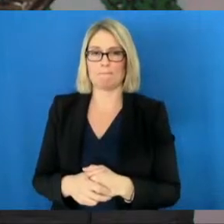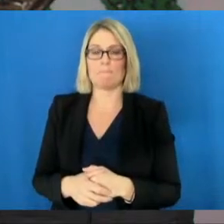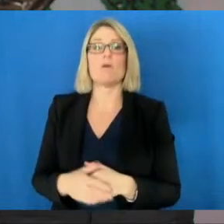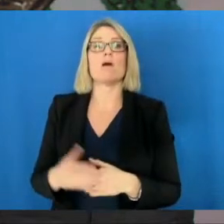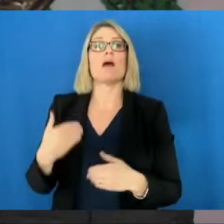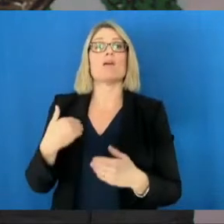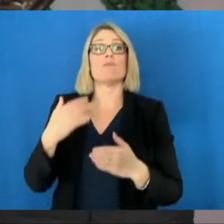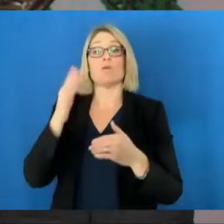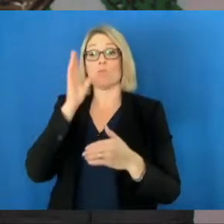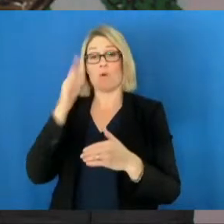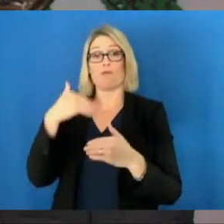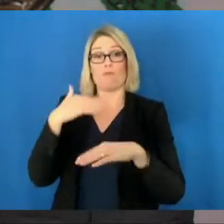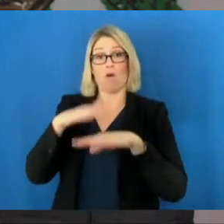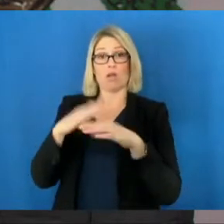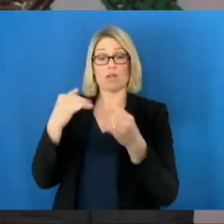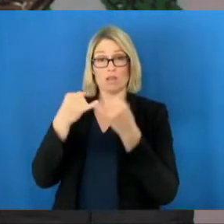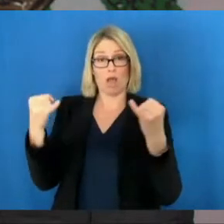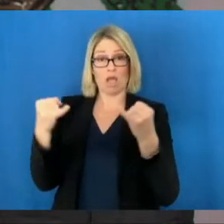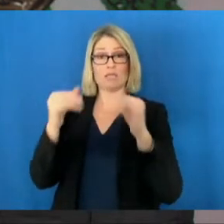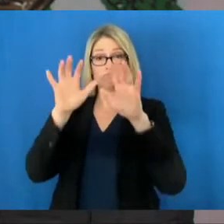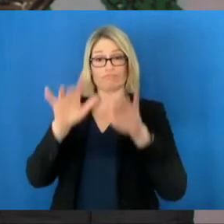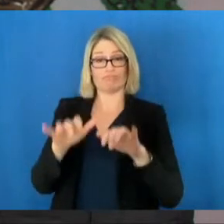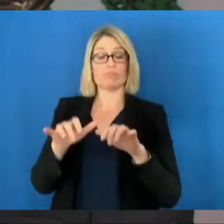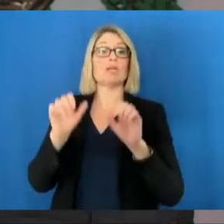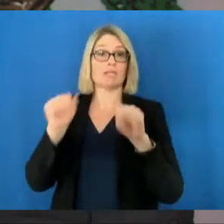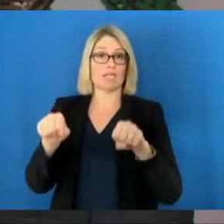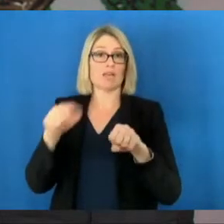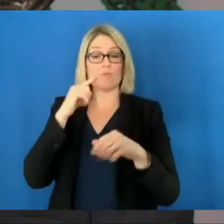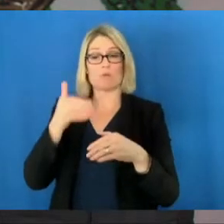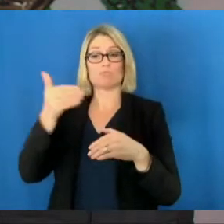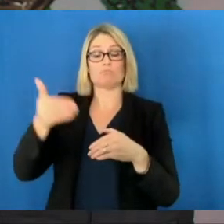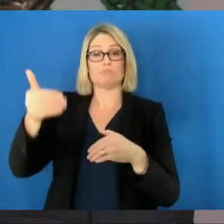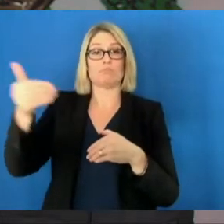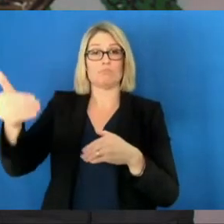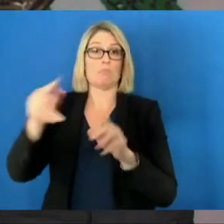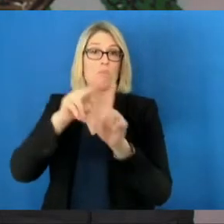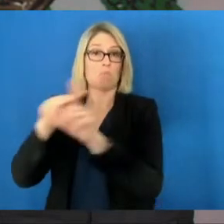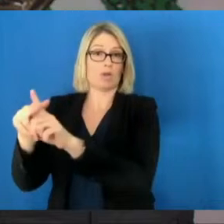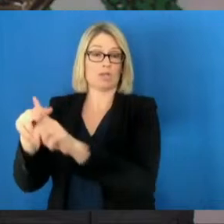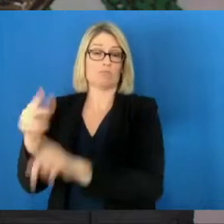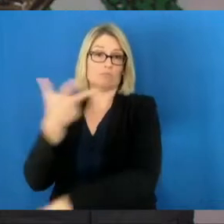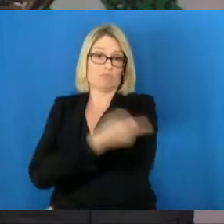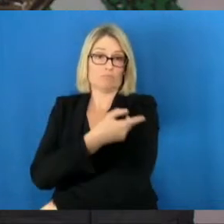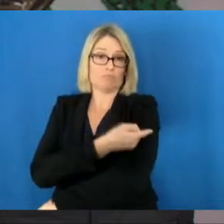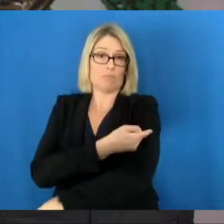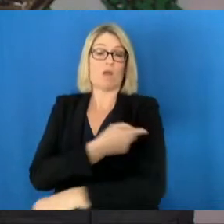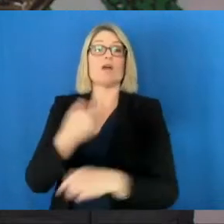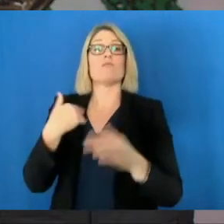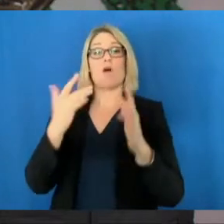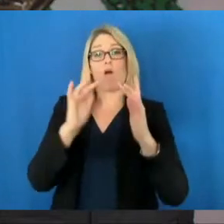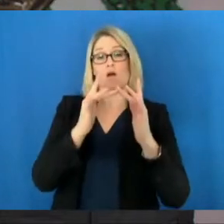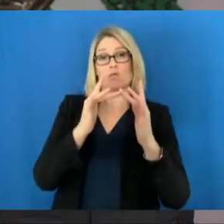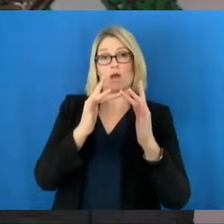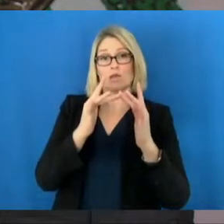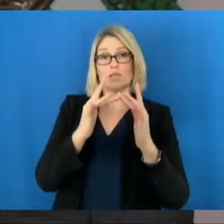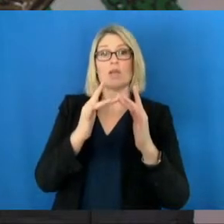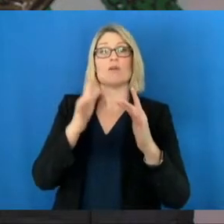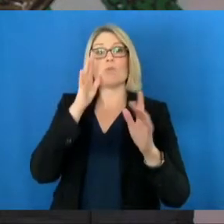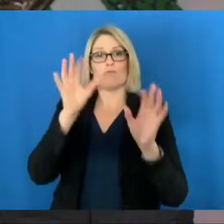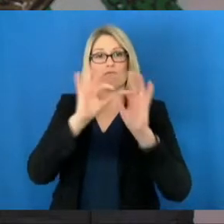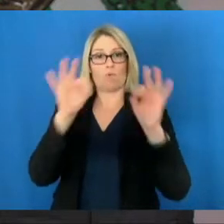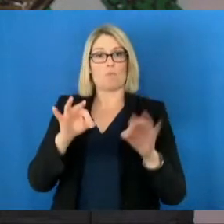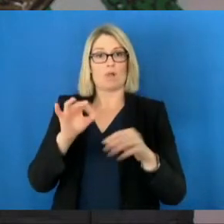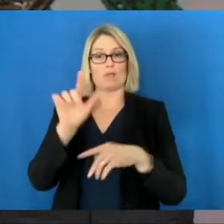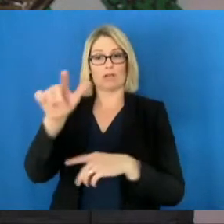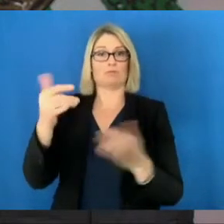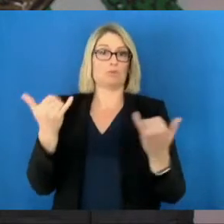to facilitate bookings as well in the near future, and we do expect to have an online form available later today, which will